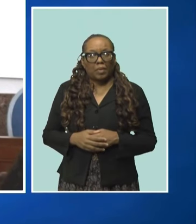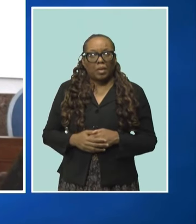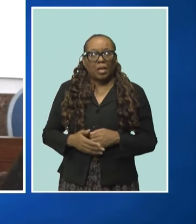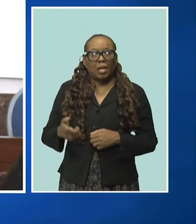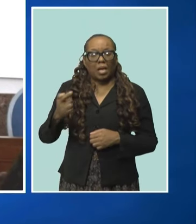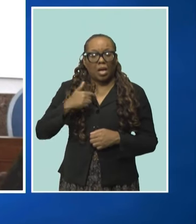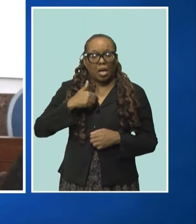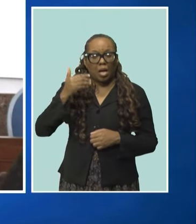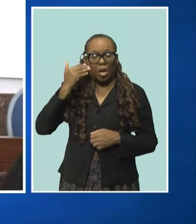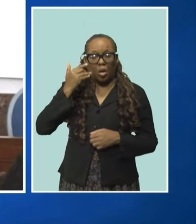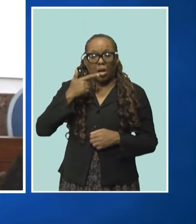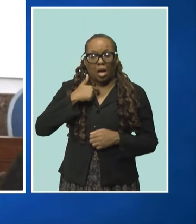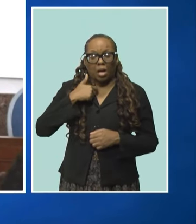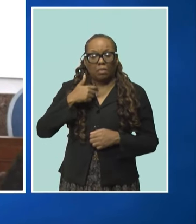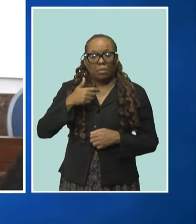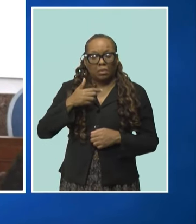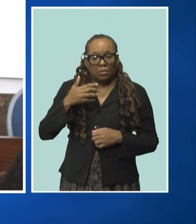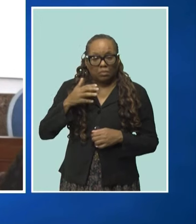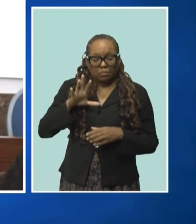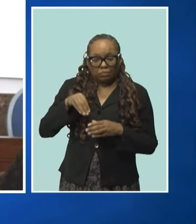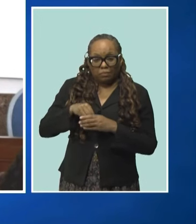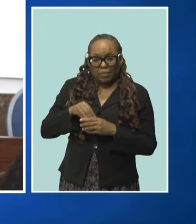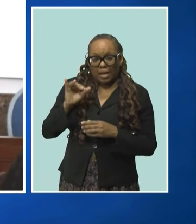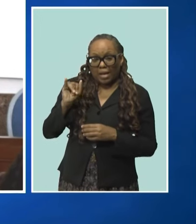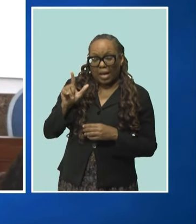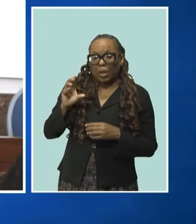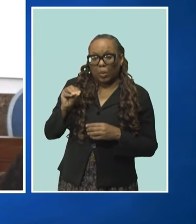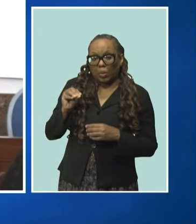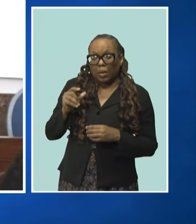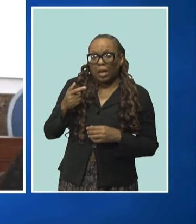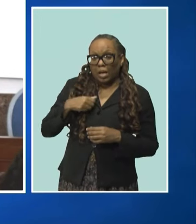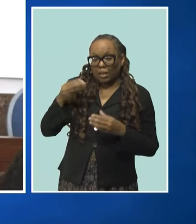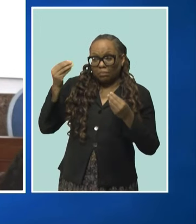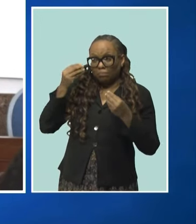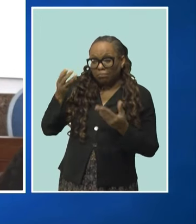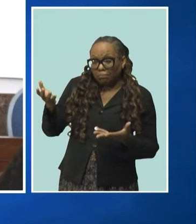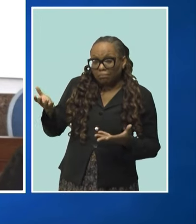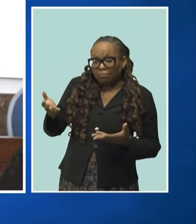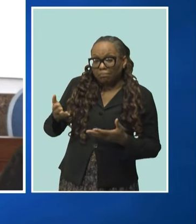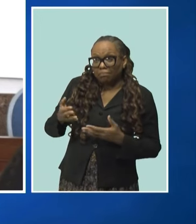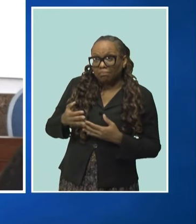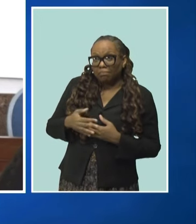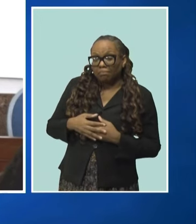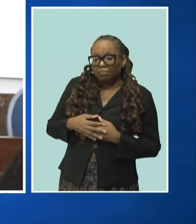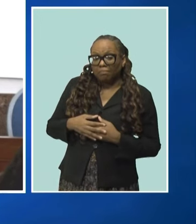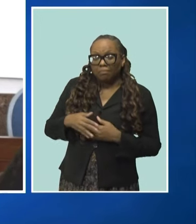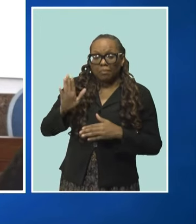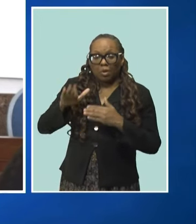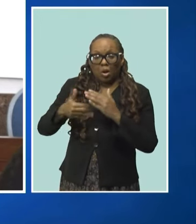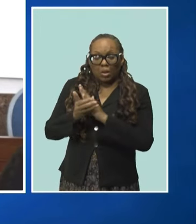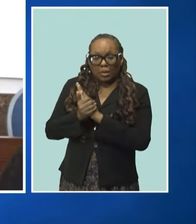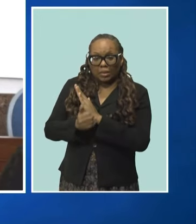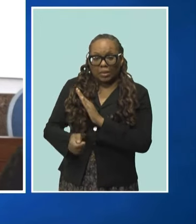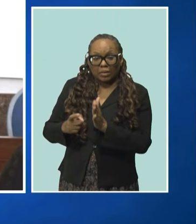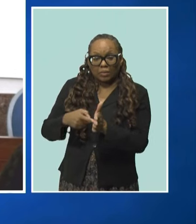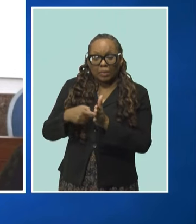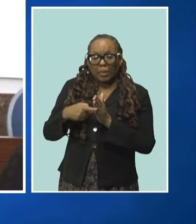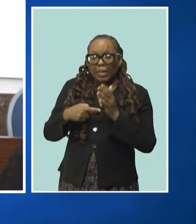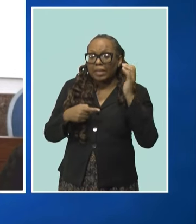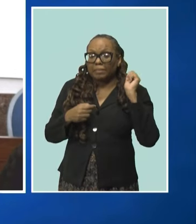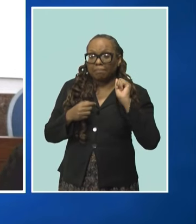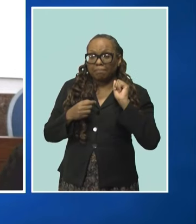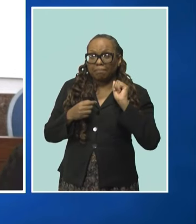Director General of the ILO, International Labour Organization, I can tell you that the skills required